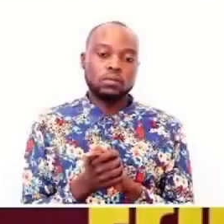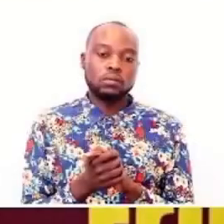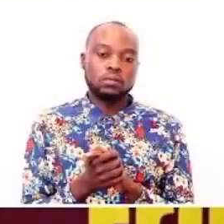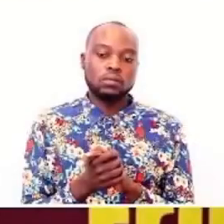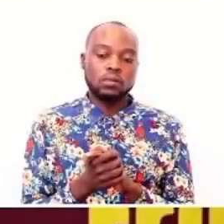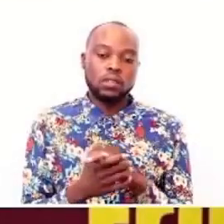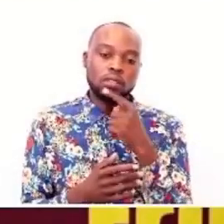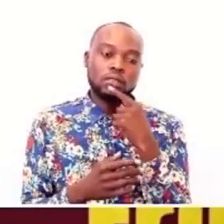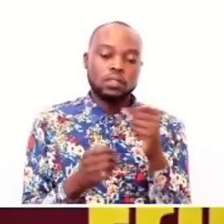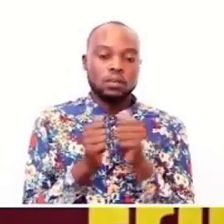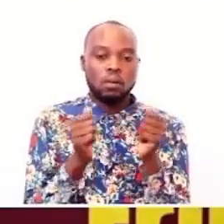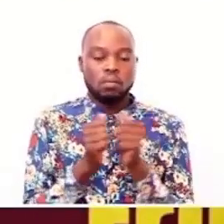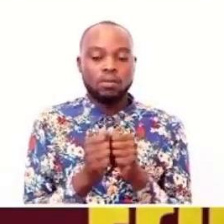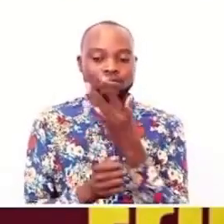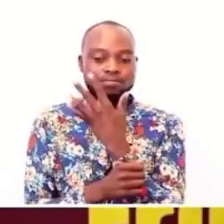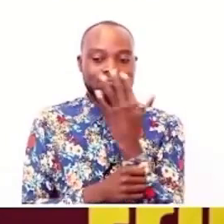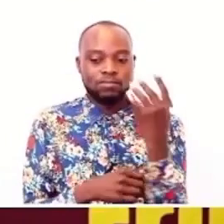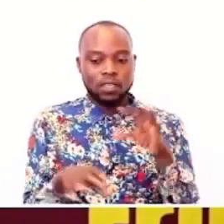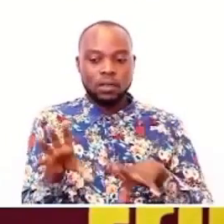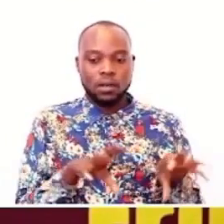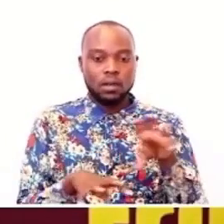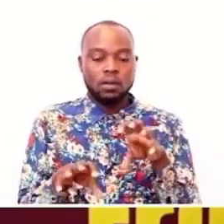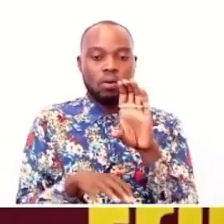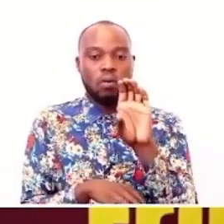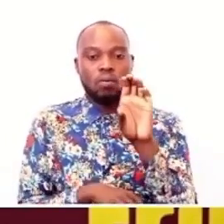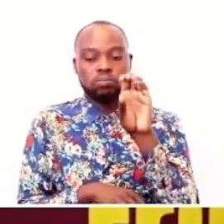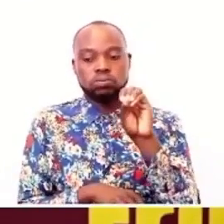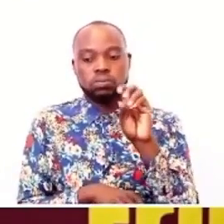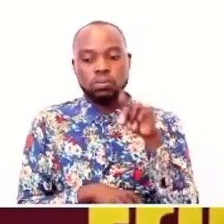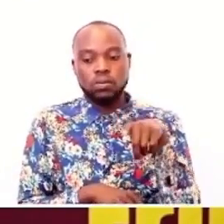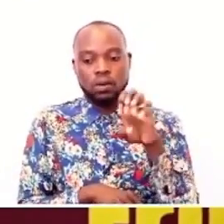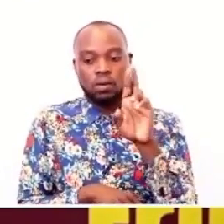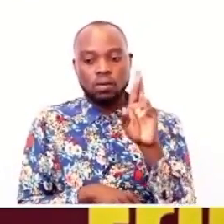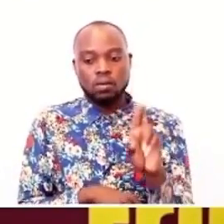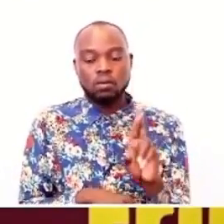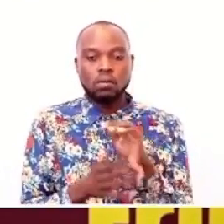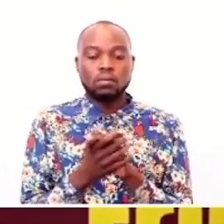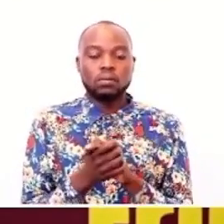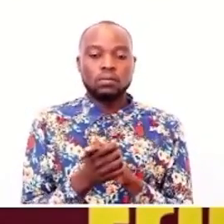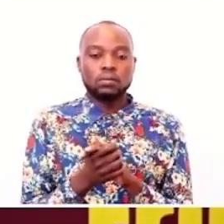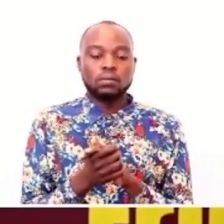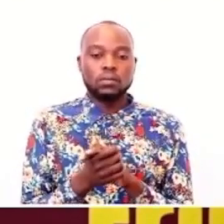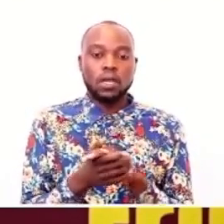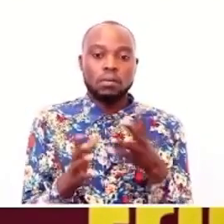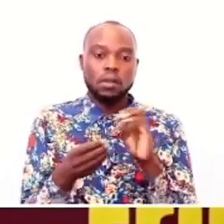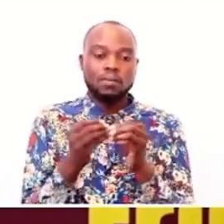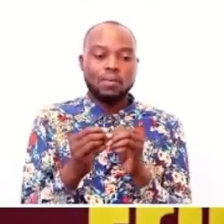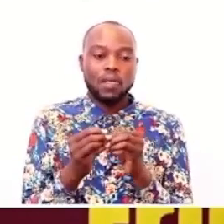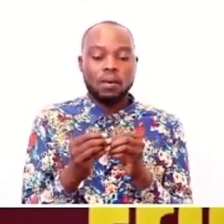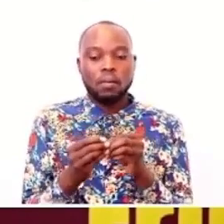couple of things. You mentioned a number of minerals. You mentioned cobalt. You mentioned lithium that is actually powering